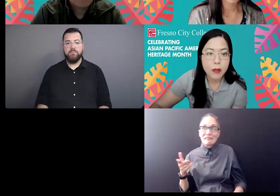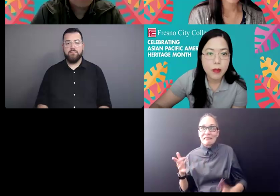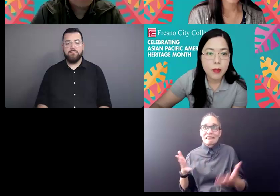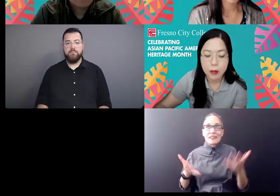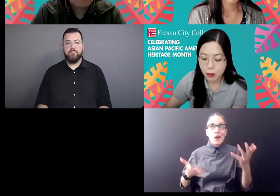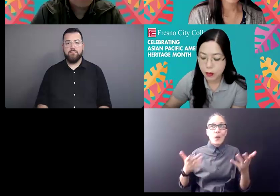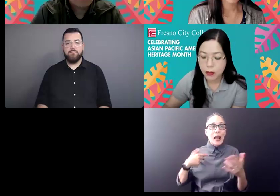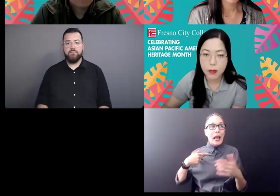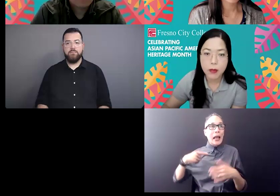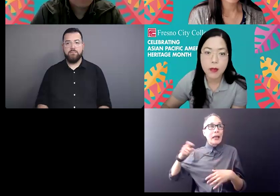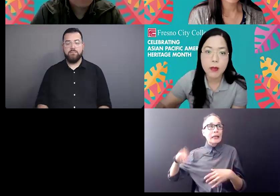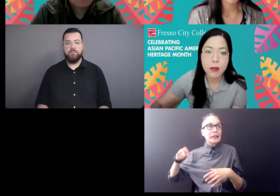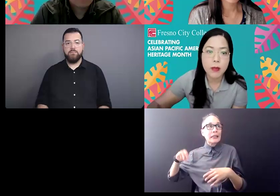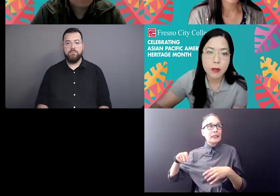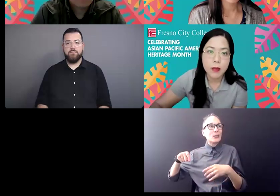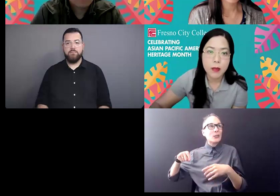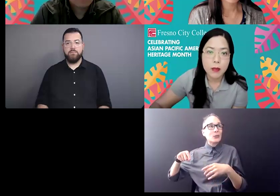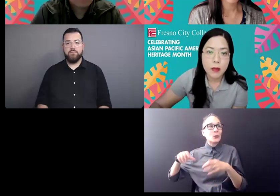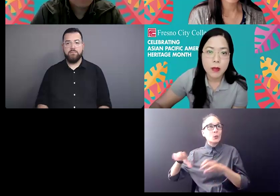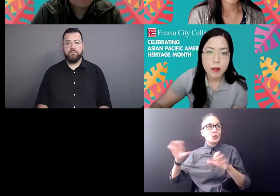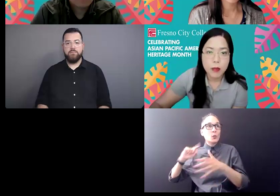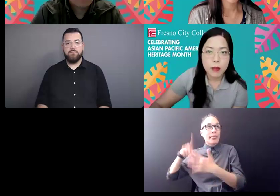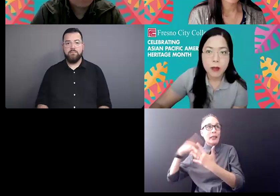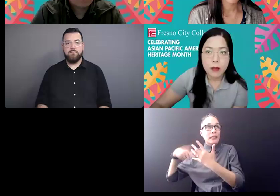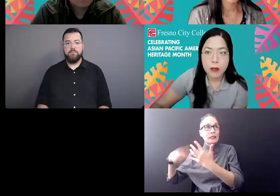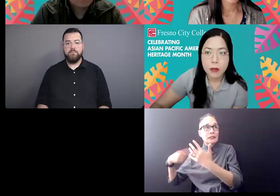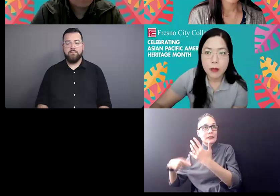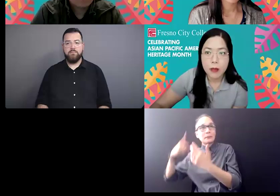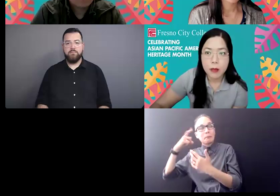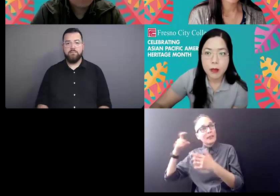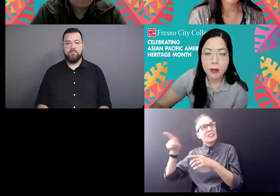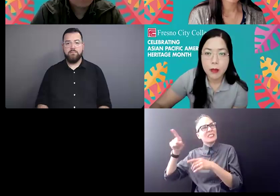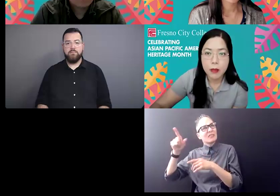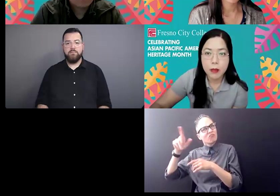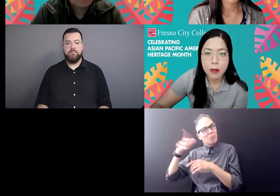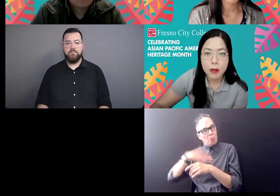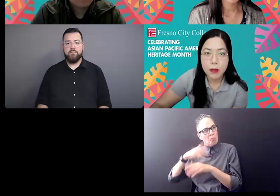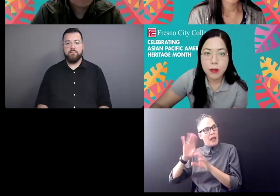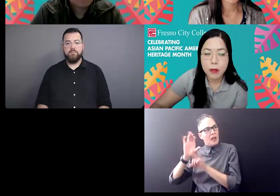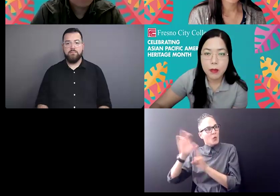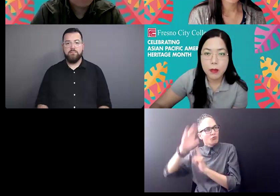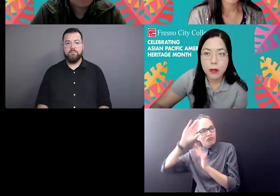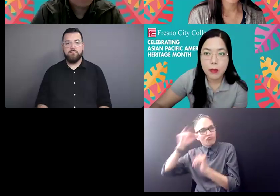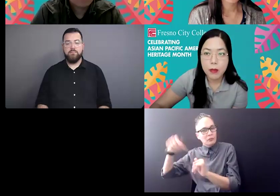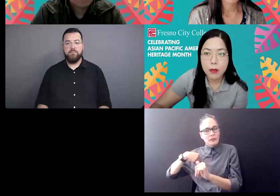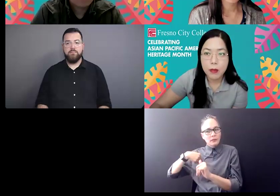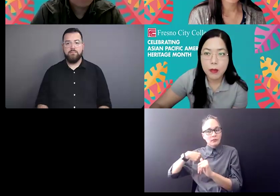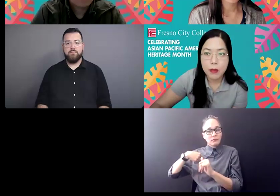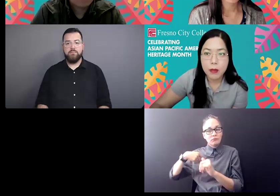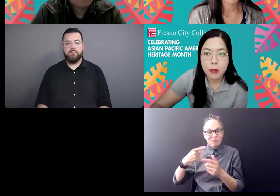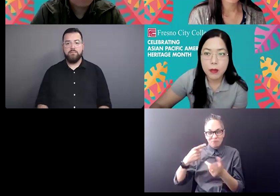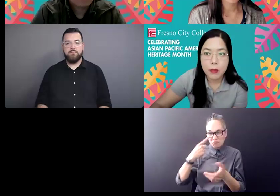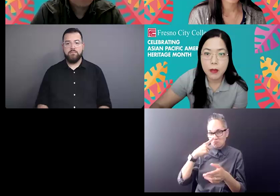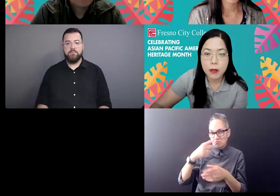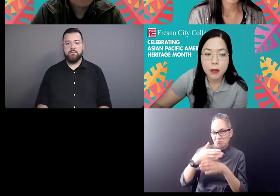you know, I need to do, you know, X, Y, and Z because that's what is expected of me. And if so, could you share that